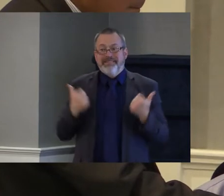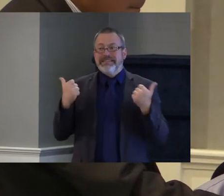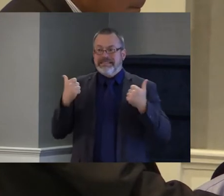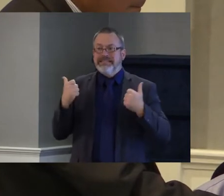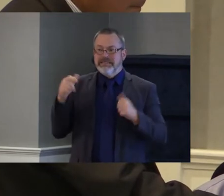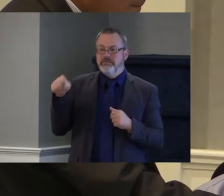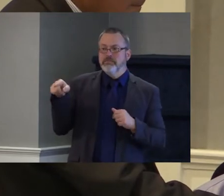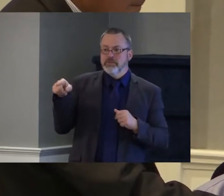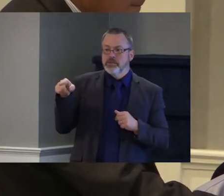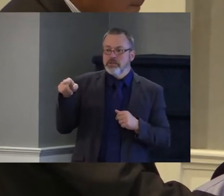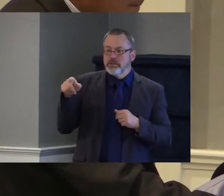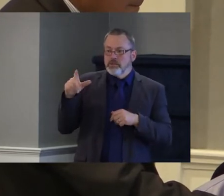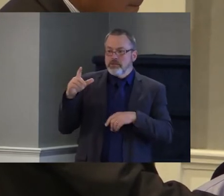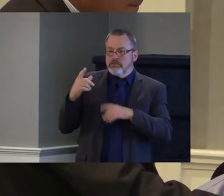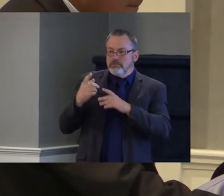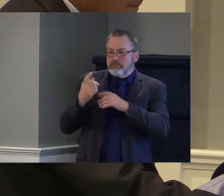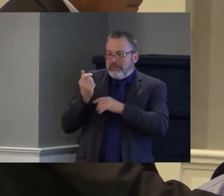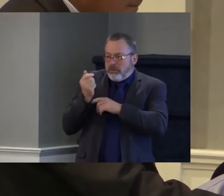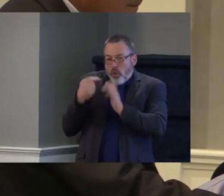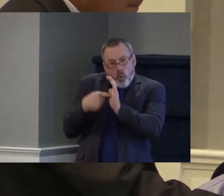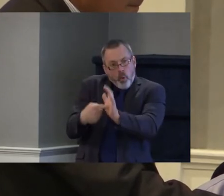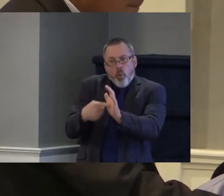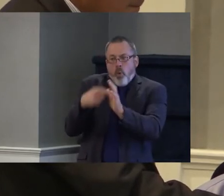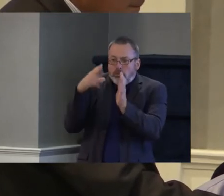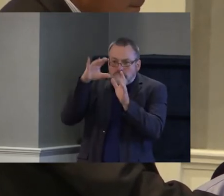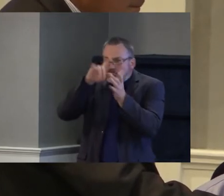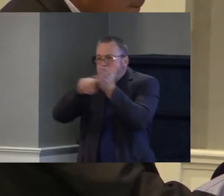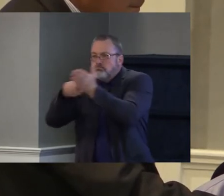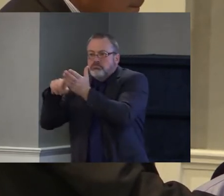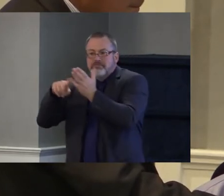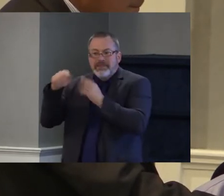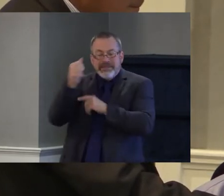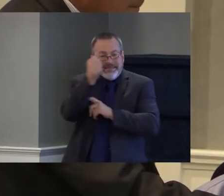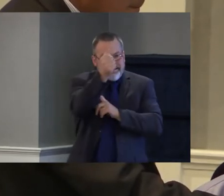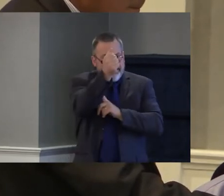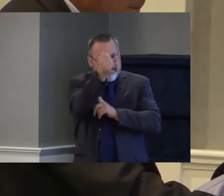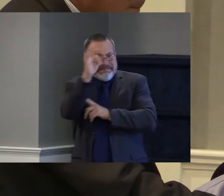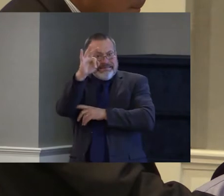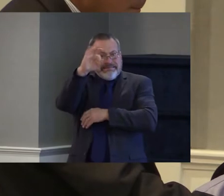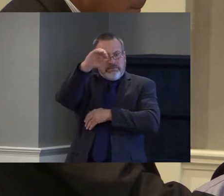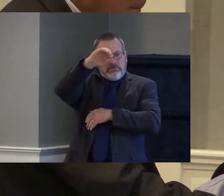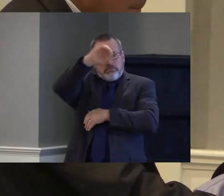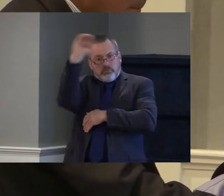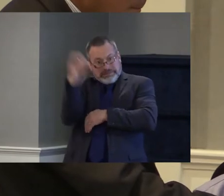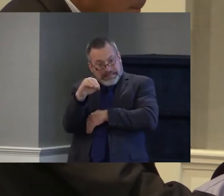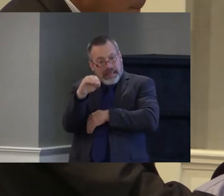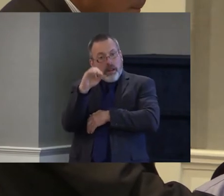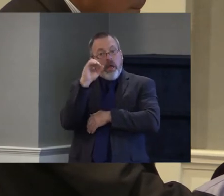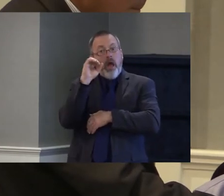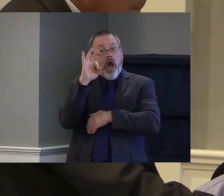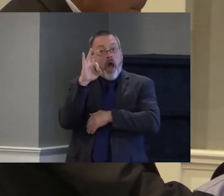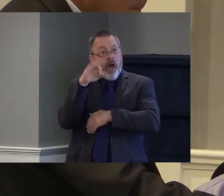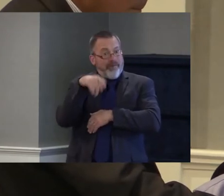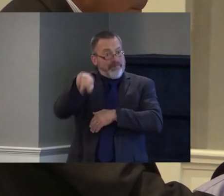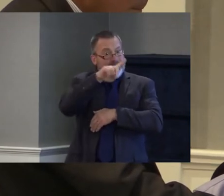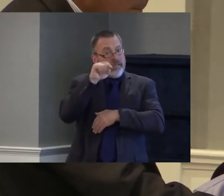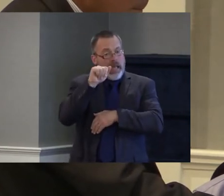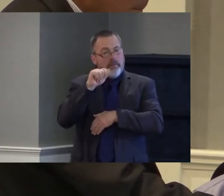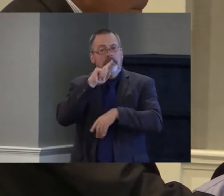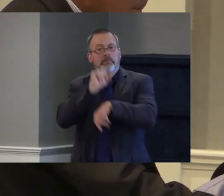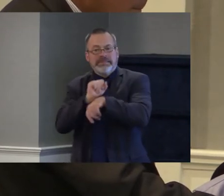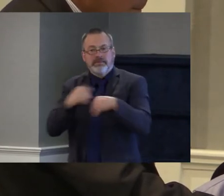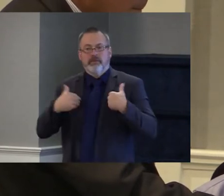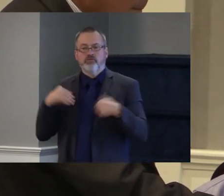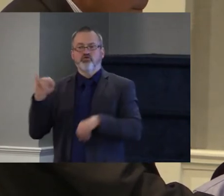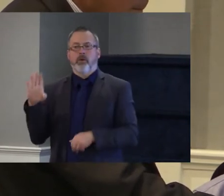are employed, compared to 66% of non-disabled people. As these issues show, and there are many